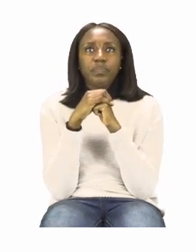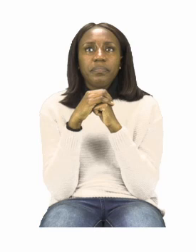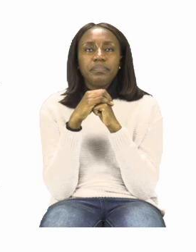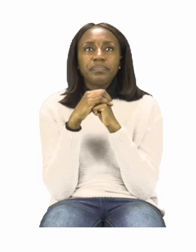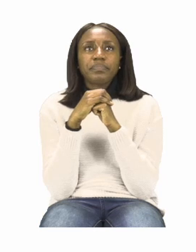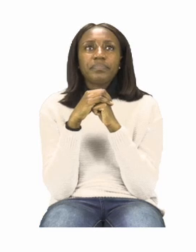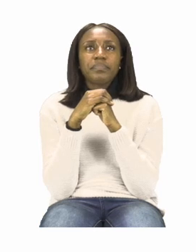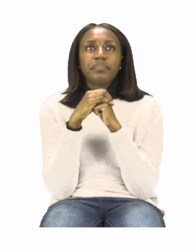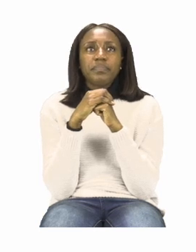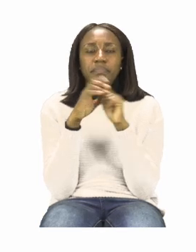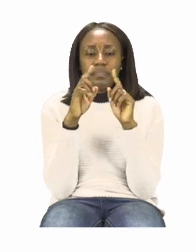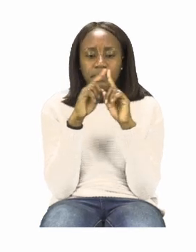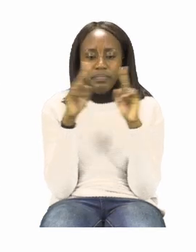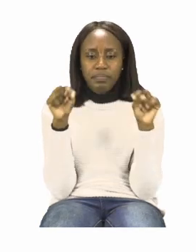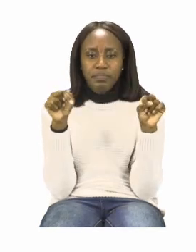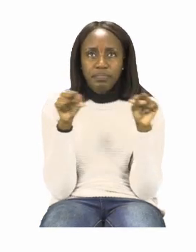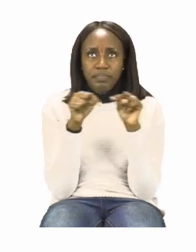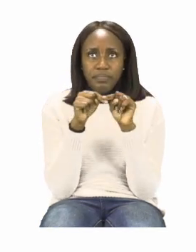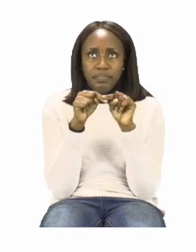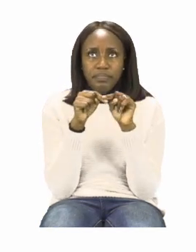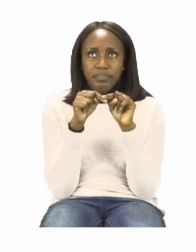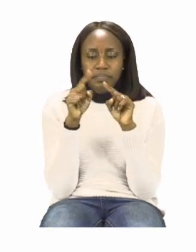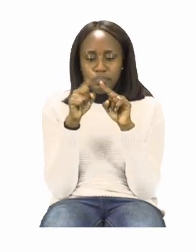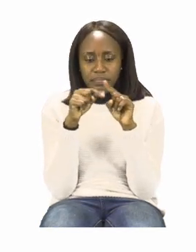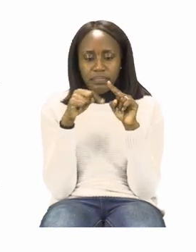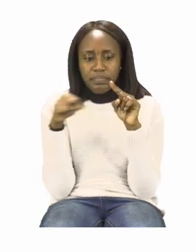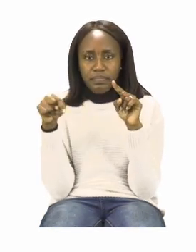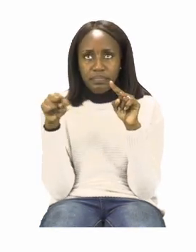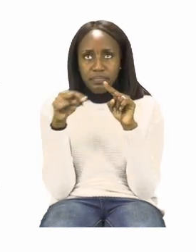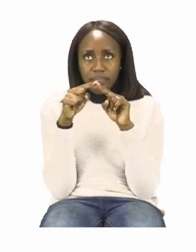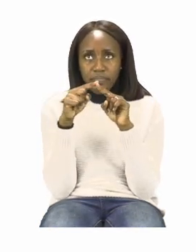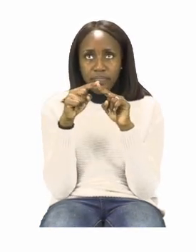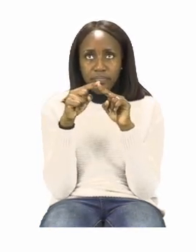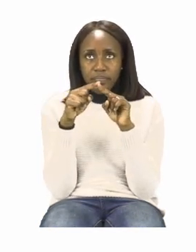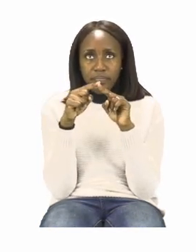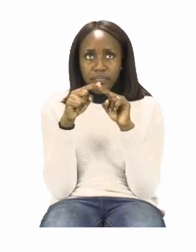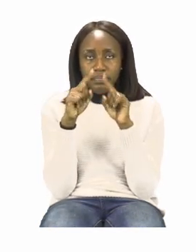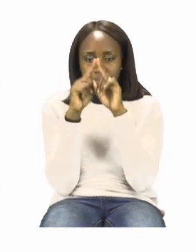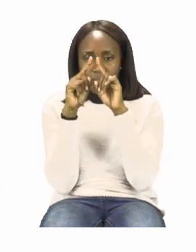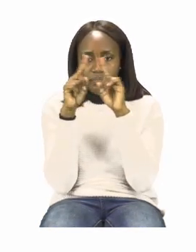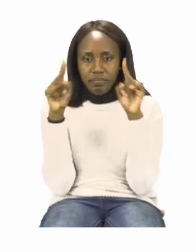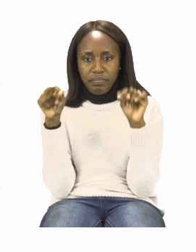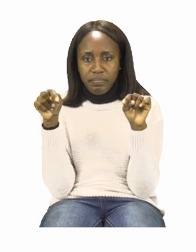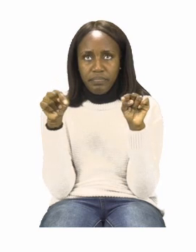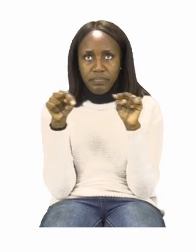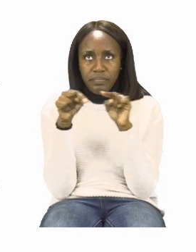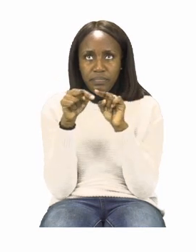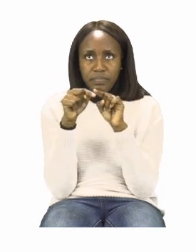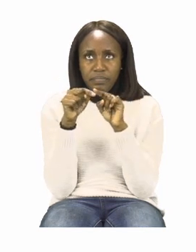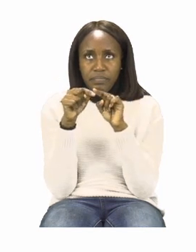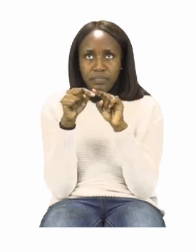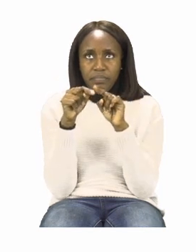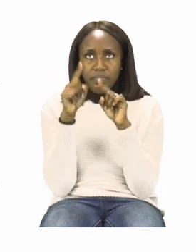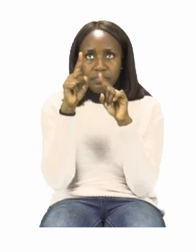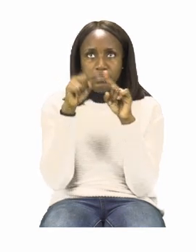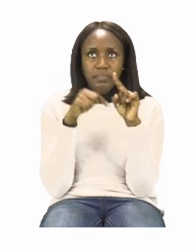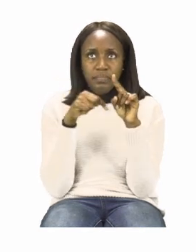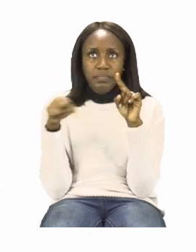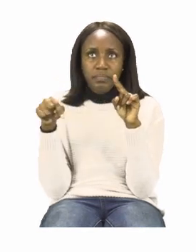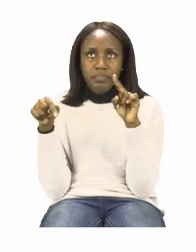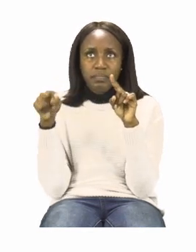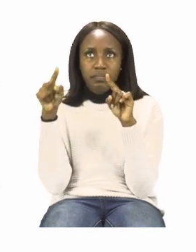a square and a triangle. Then a square and